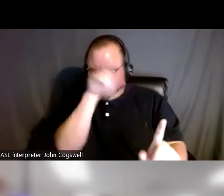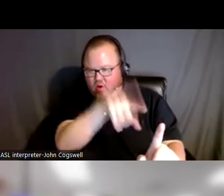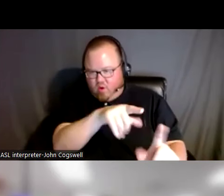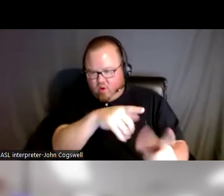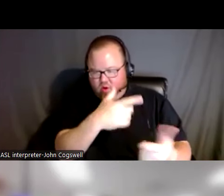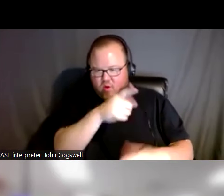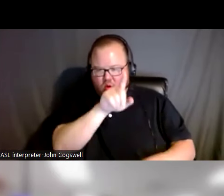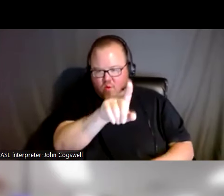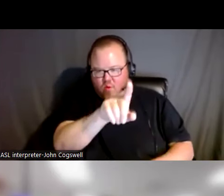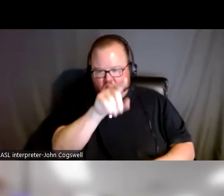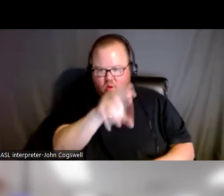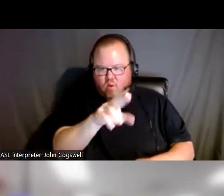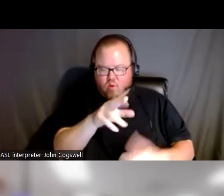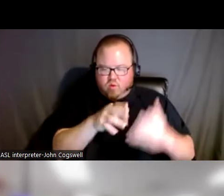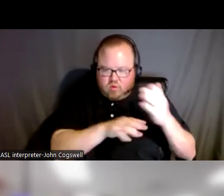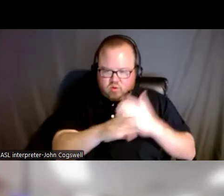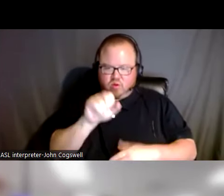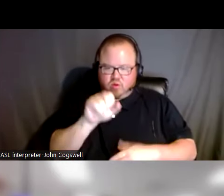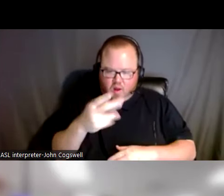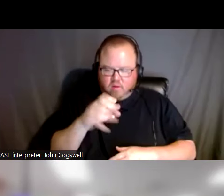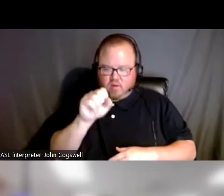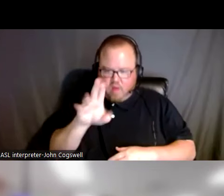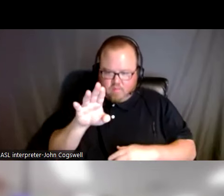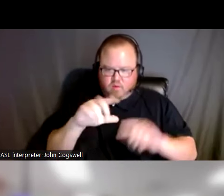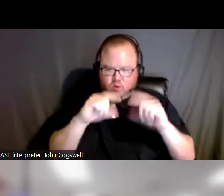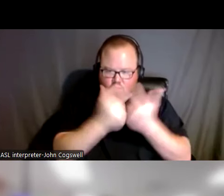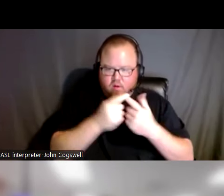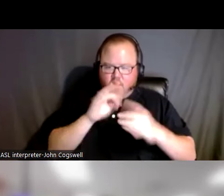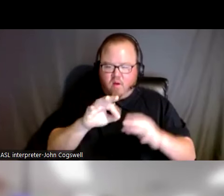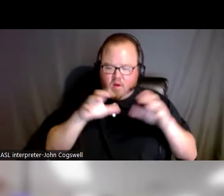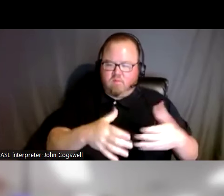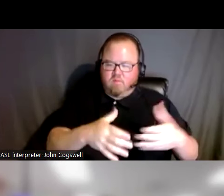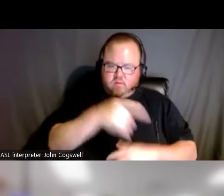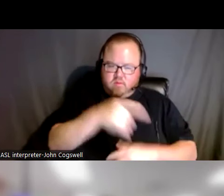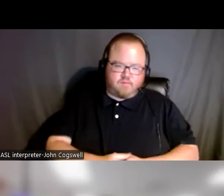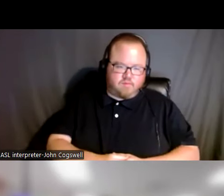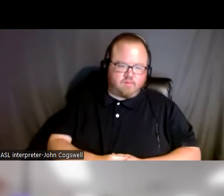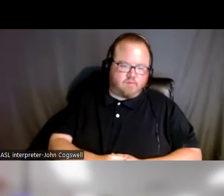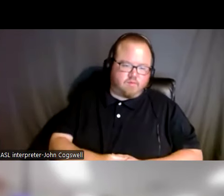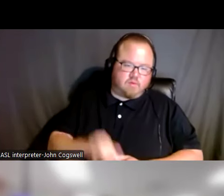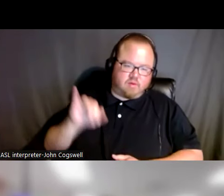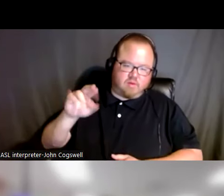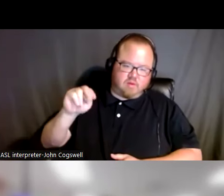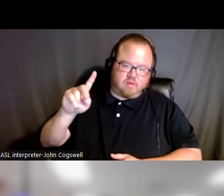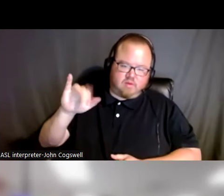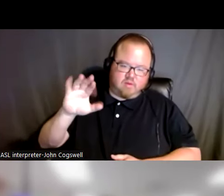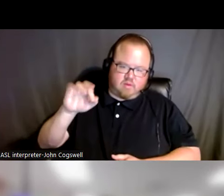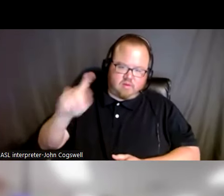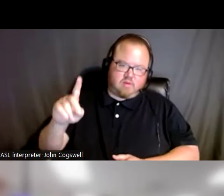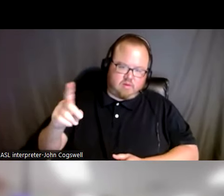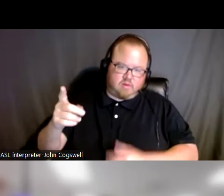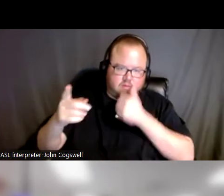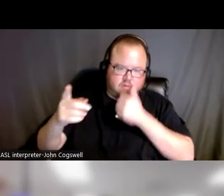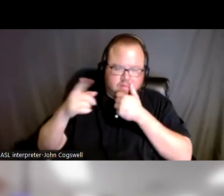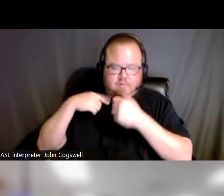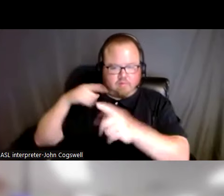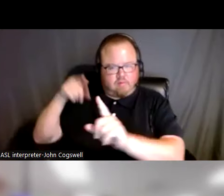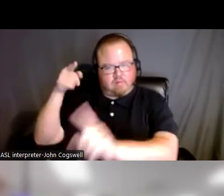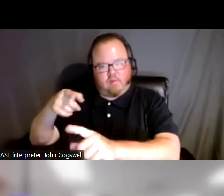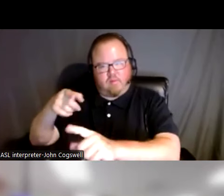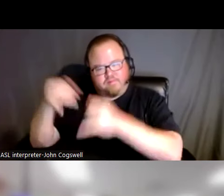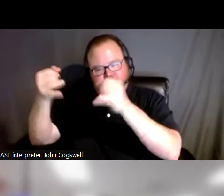1 or more subgroups of a population. And then indicated is really referring to when interventions are aimed at